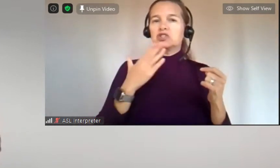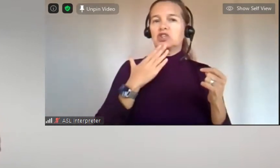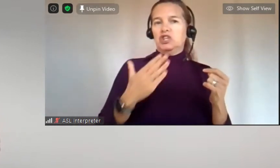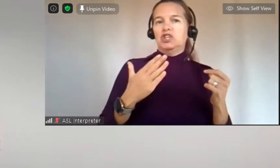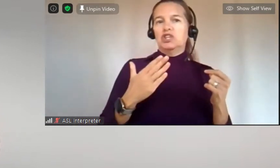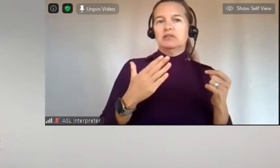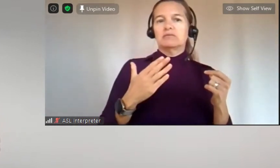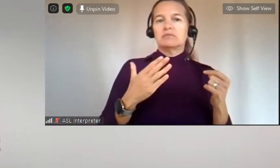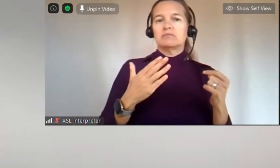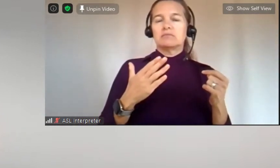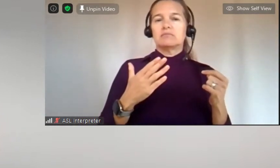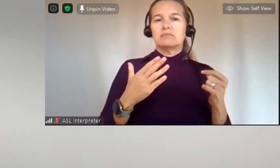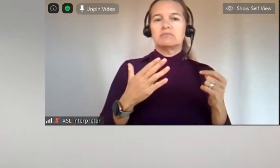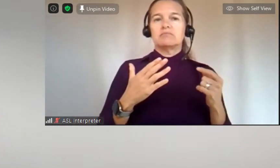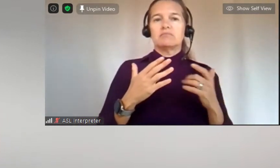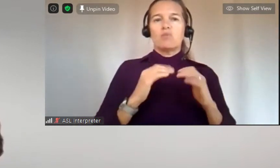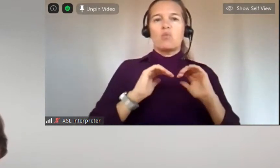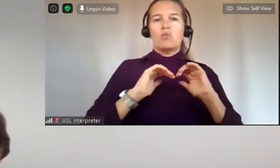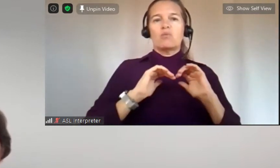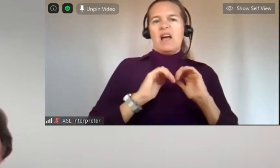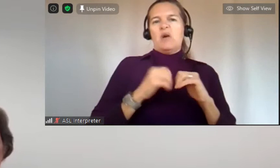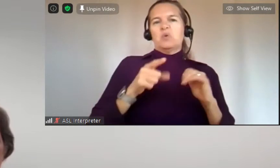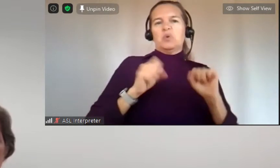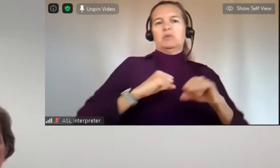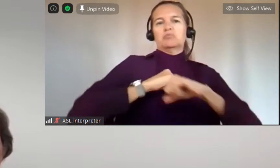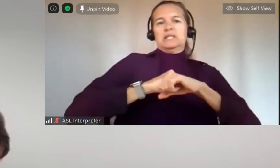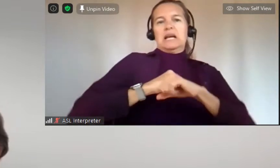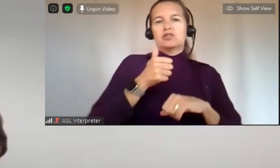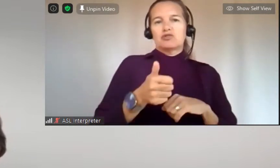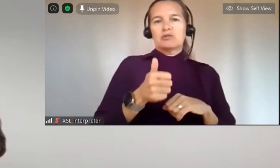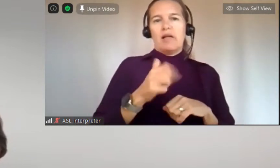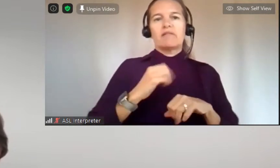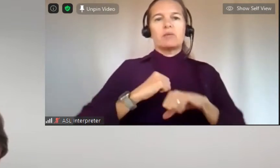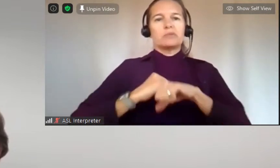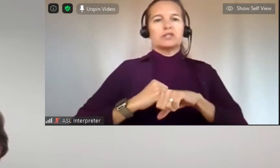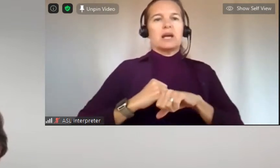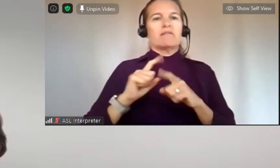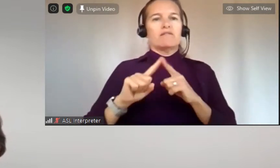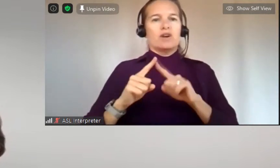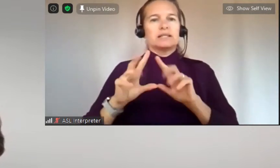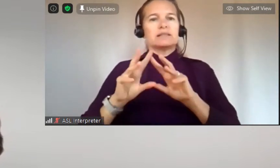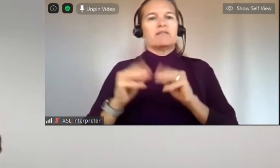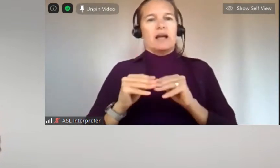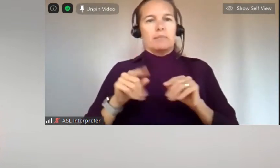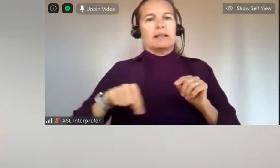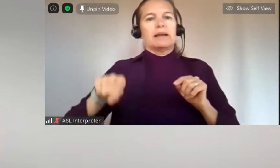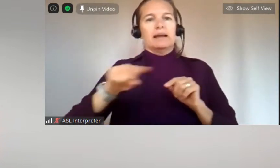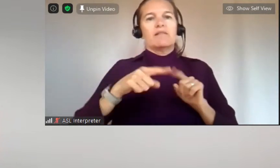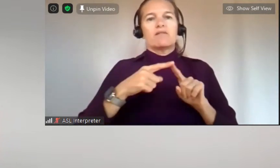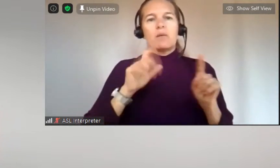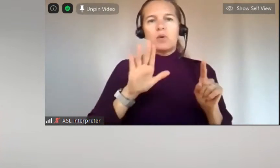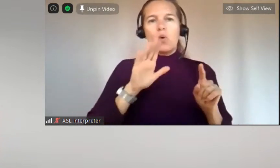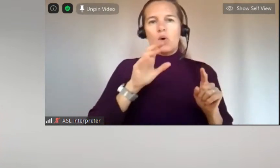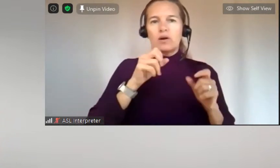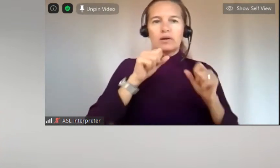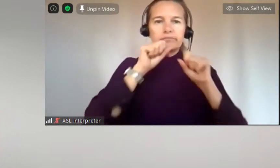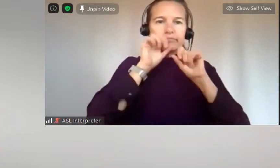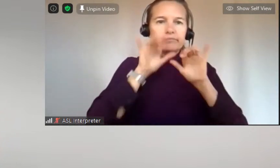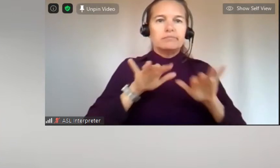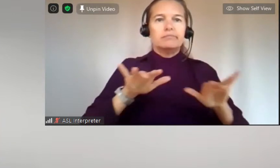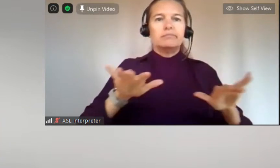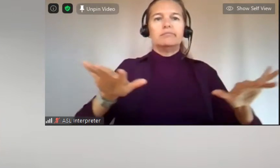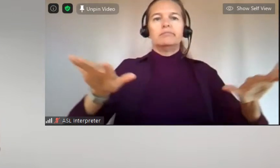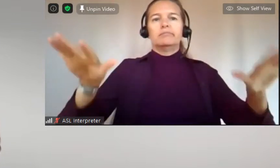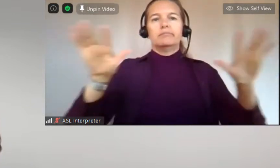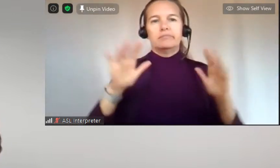to protect yourself and protect your friends and family from any germs that you may unknowingly be